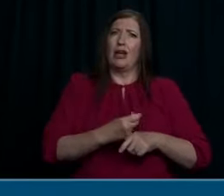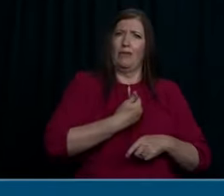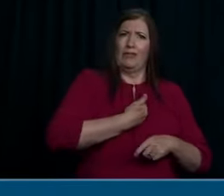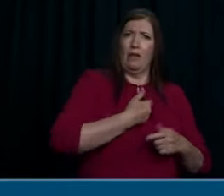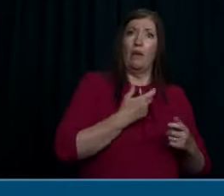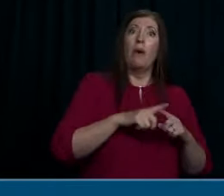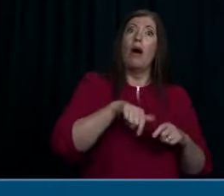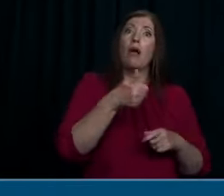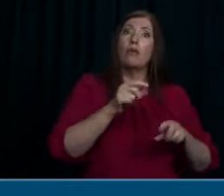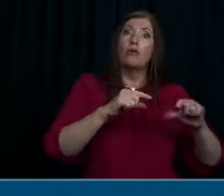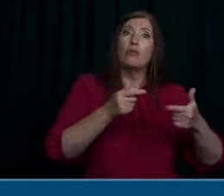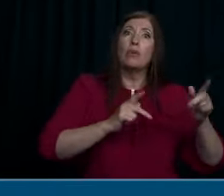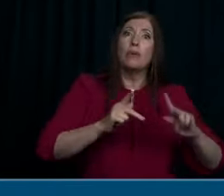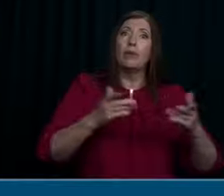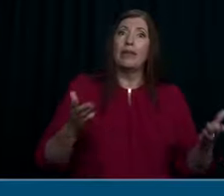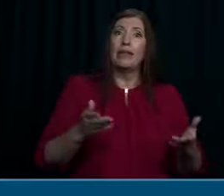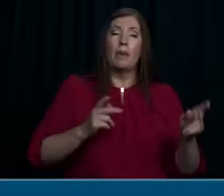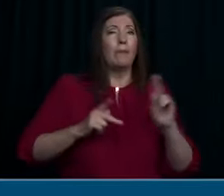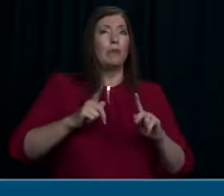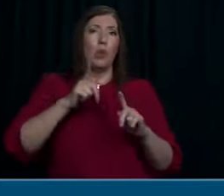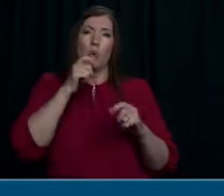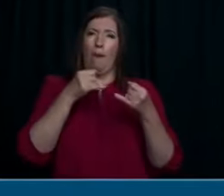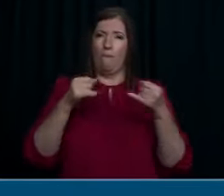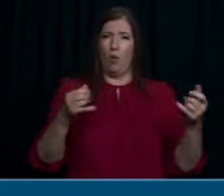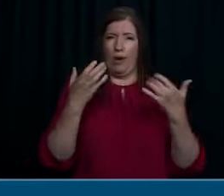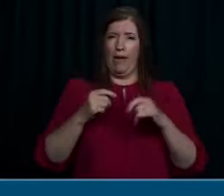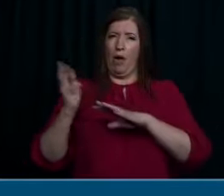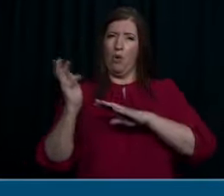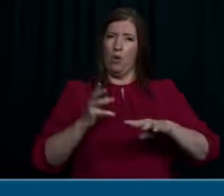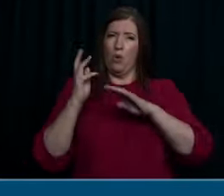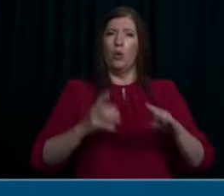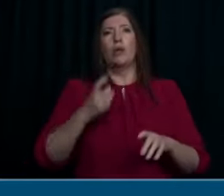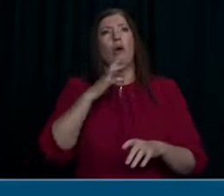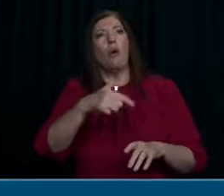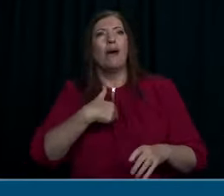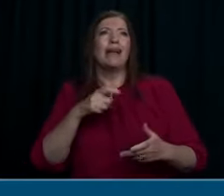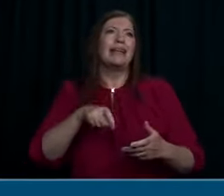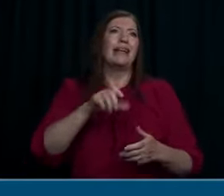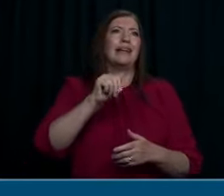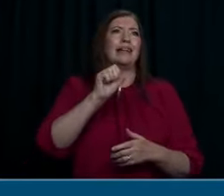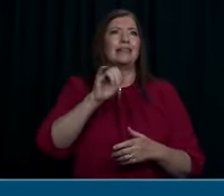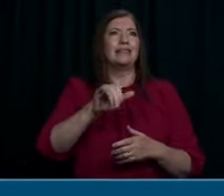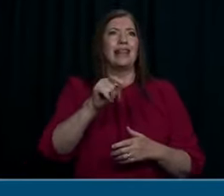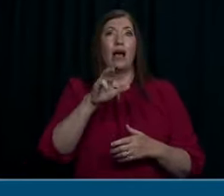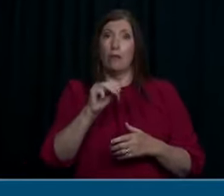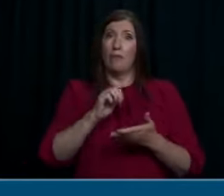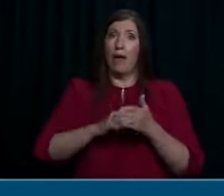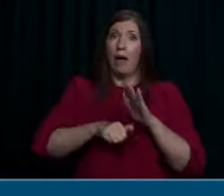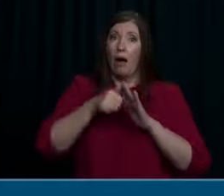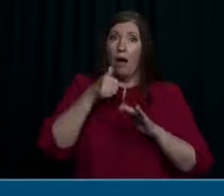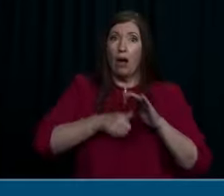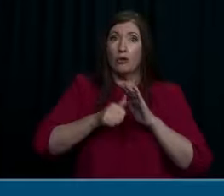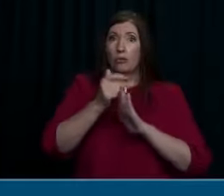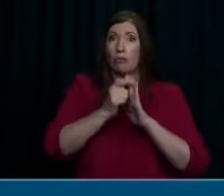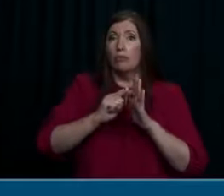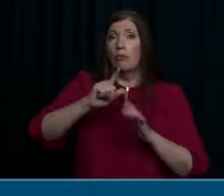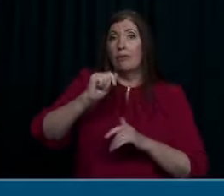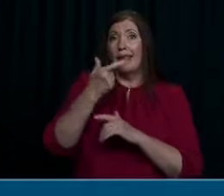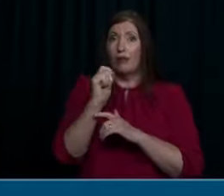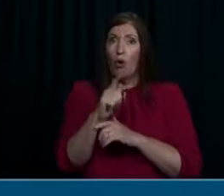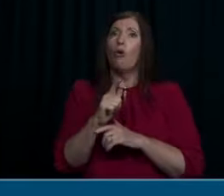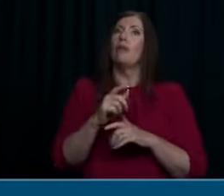who are here illegally, I mean, the folks crossing the border now and claiming asylum are here under legal, are here legally